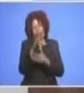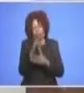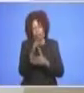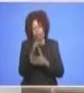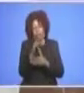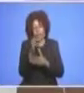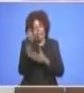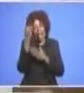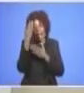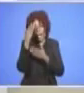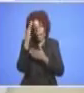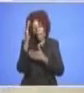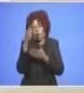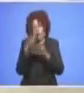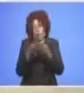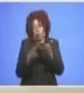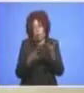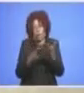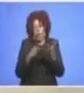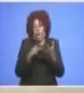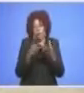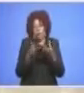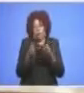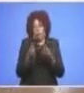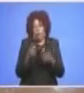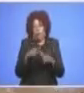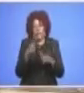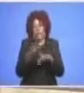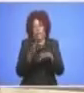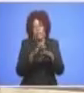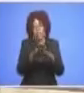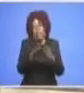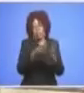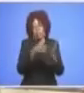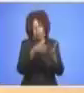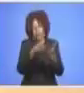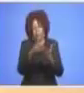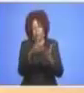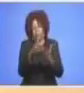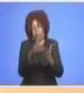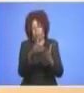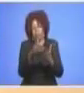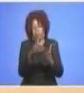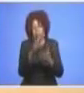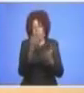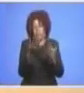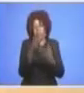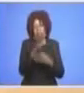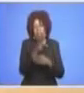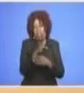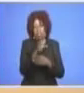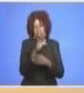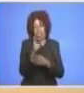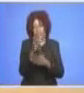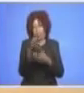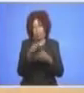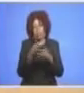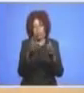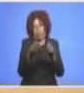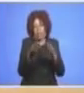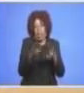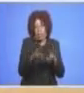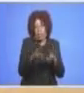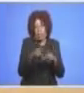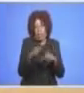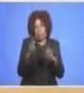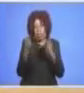know what I'm going to do until I hit the canvas. And that sometimes 6-8 months a year, nothing happens. And then